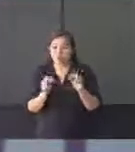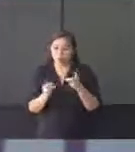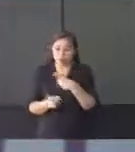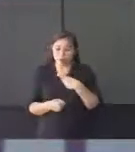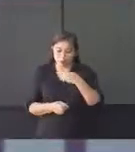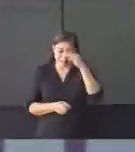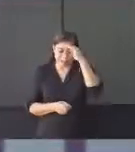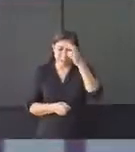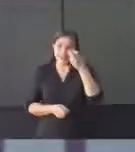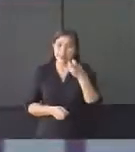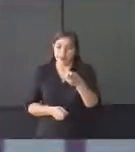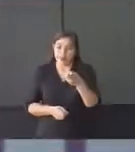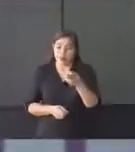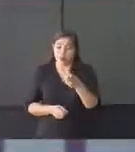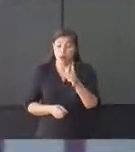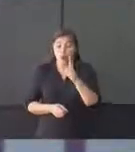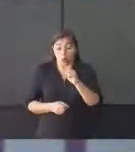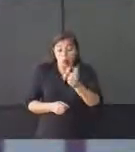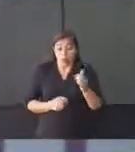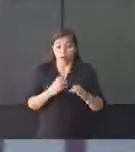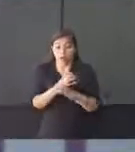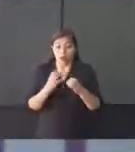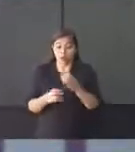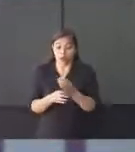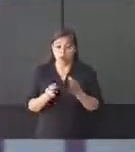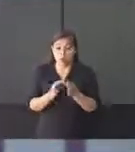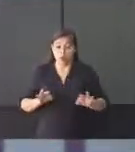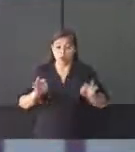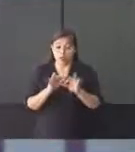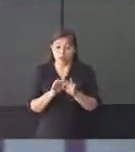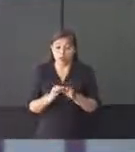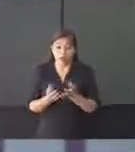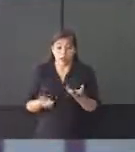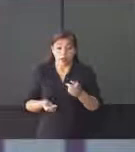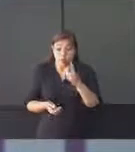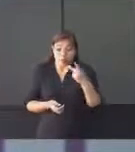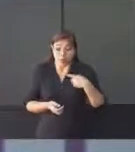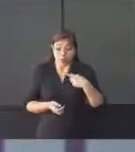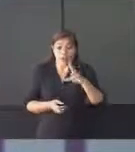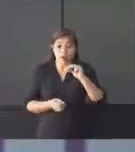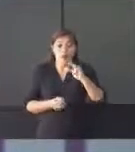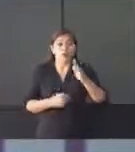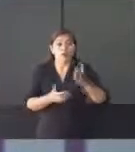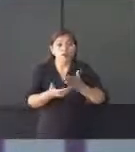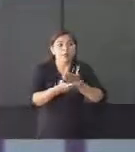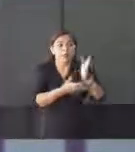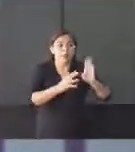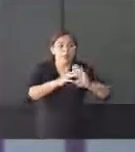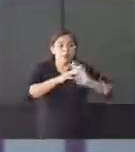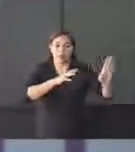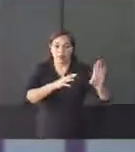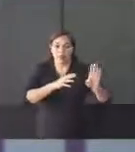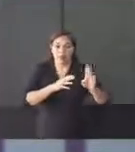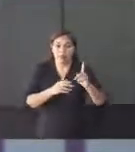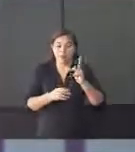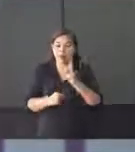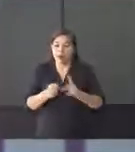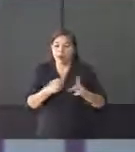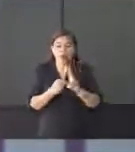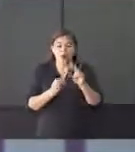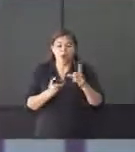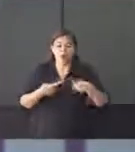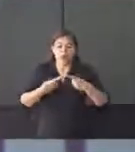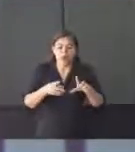don't migrate voluntarily. Another important element is you don't migrate to a country that